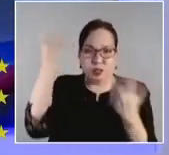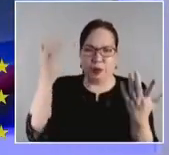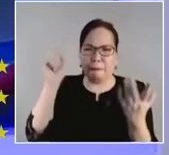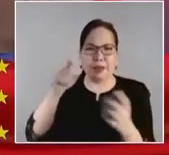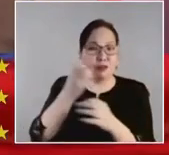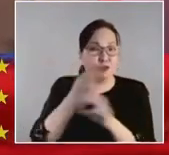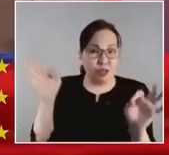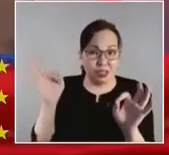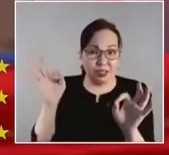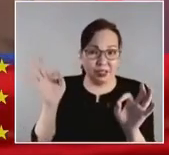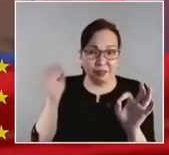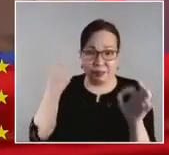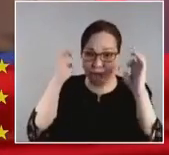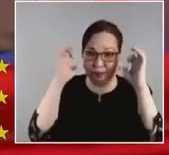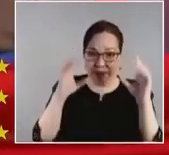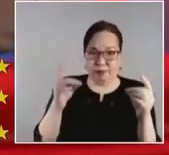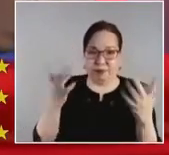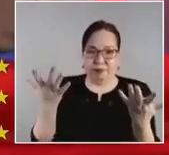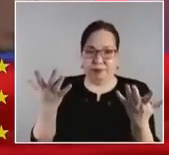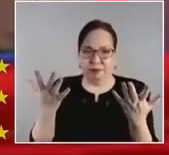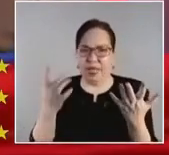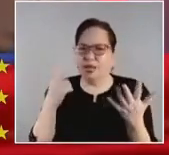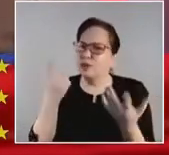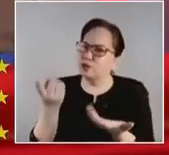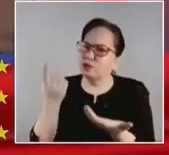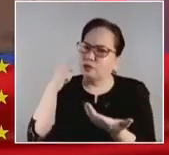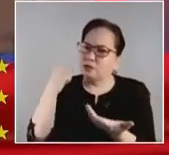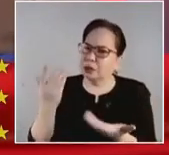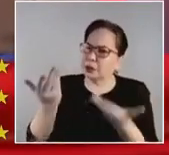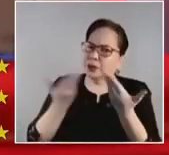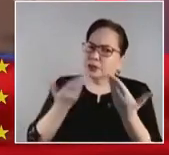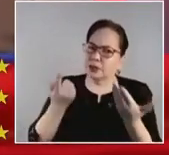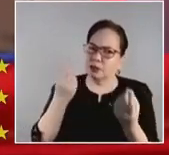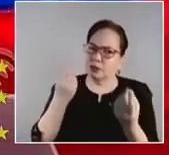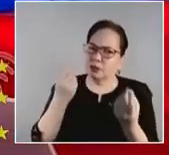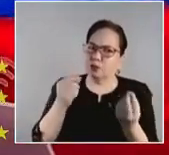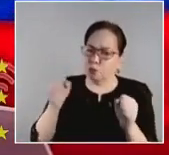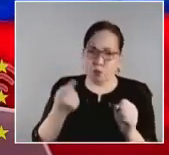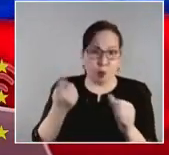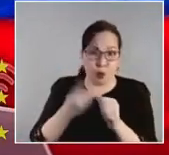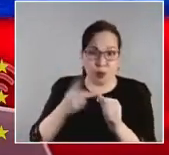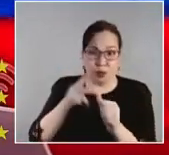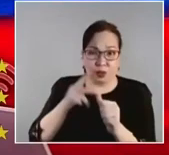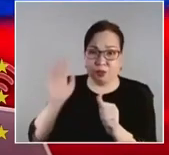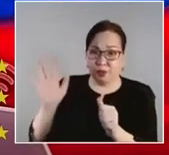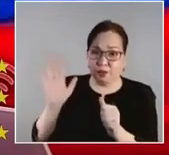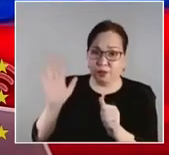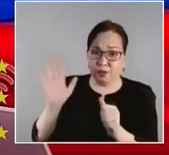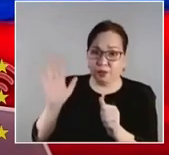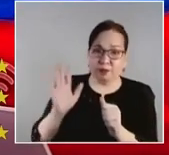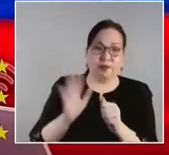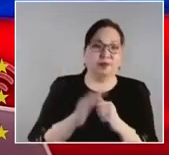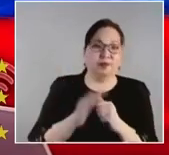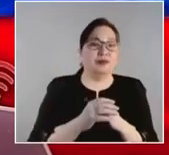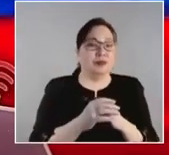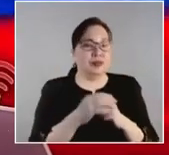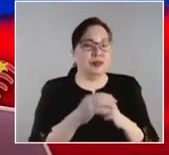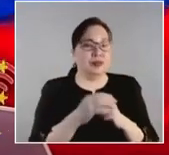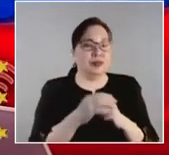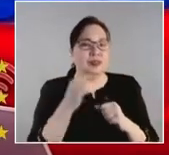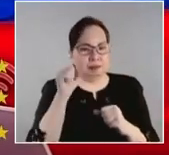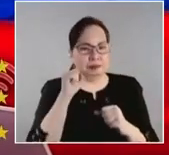what can you do about this? Is this something that you would like to work on? Yes, I think we have to deal with the industry leaders.